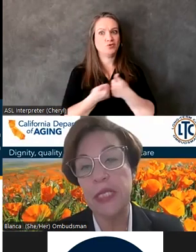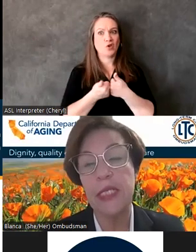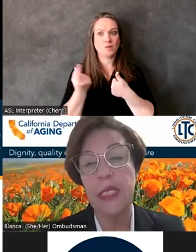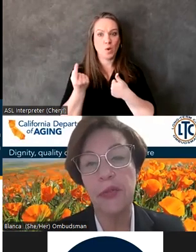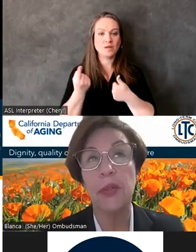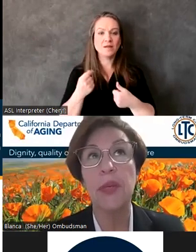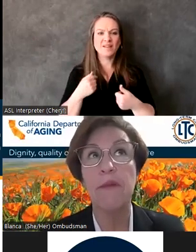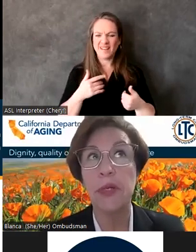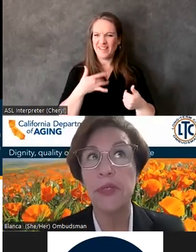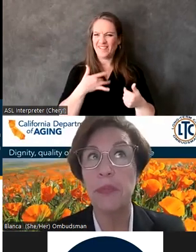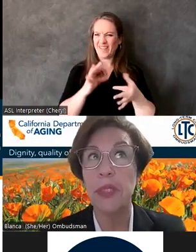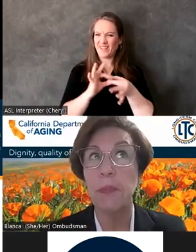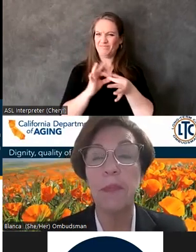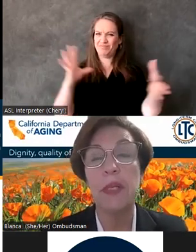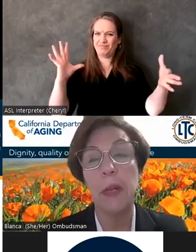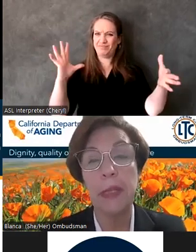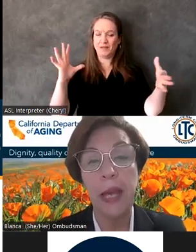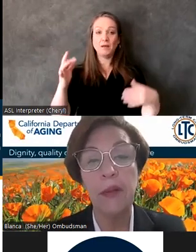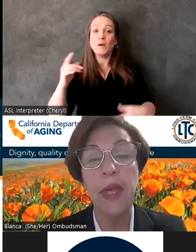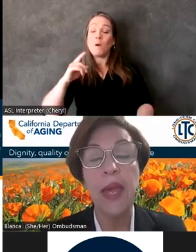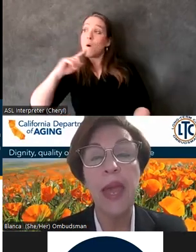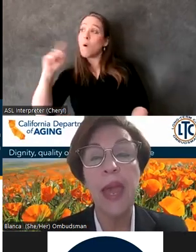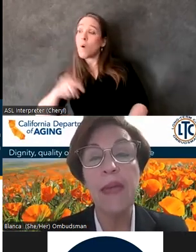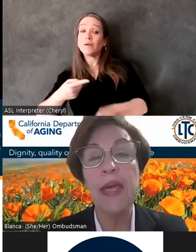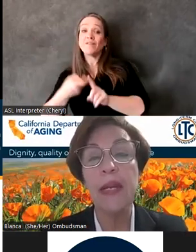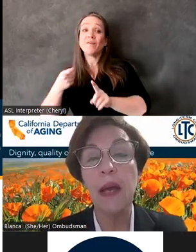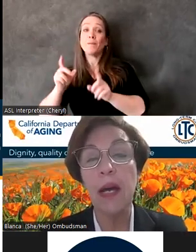for Disease Control. We have orders from the Department of Public Health.